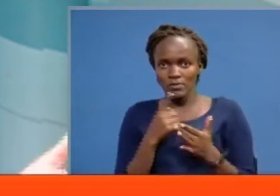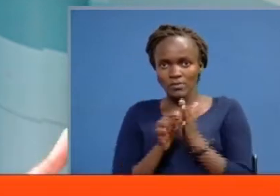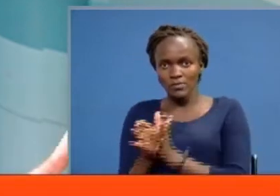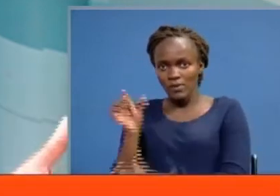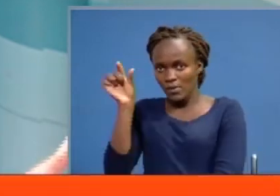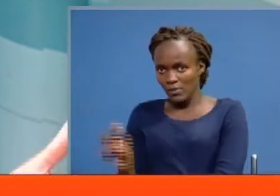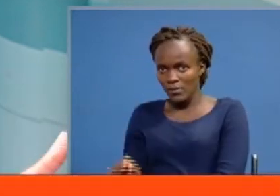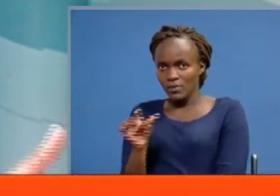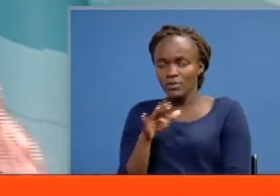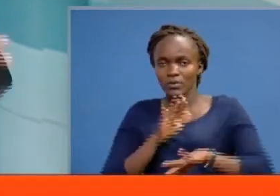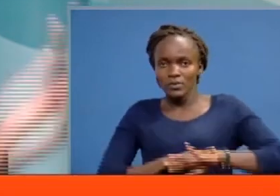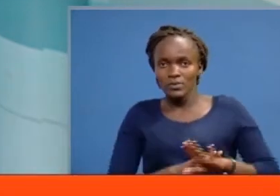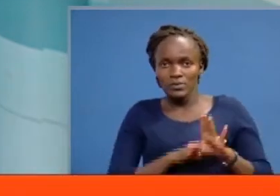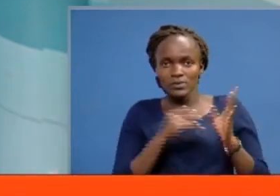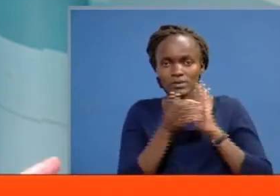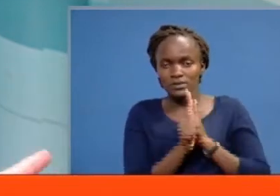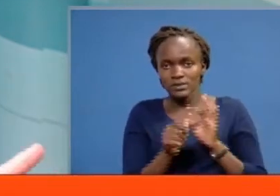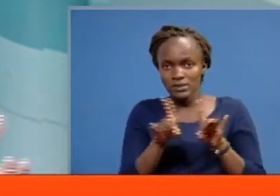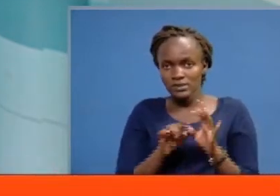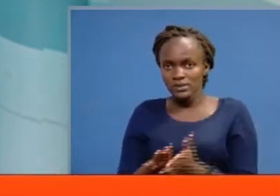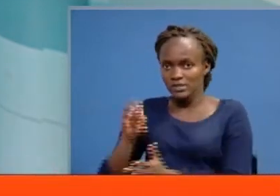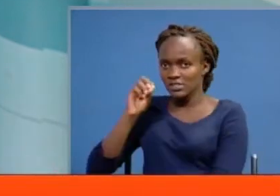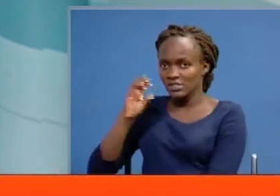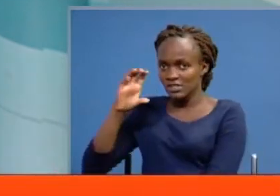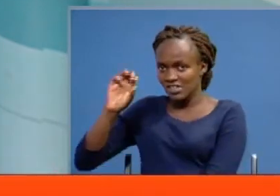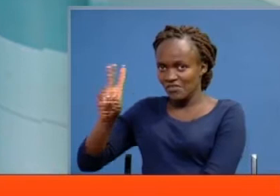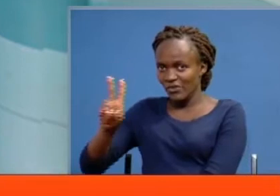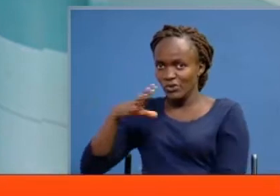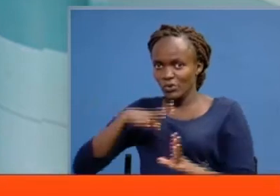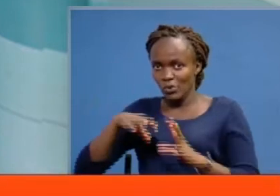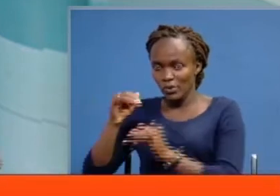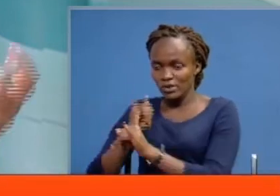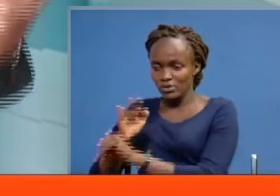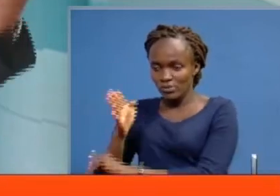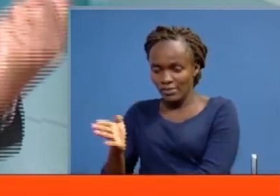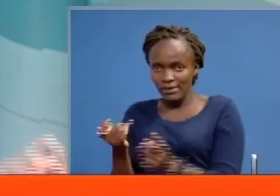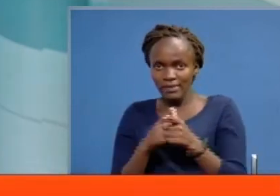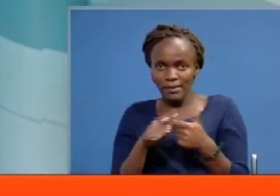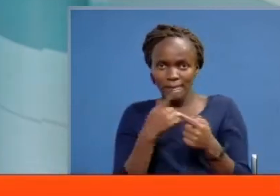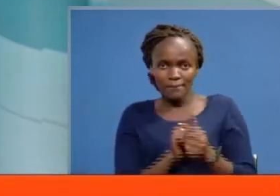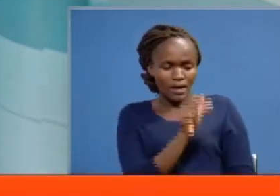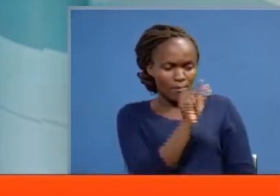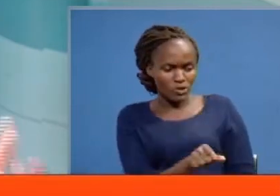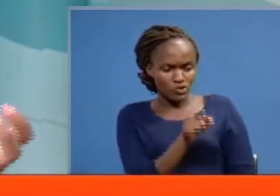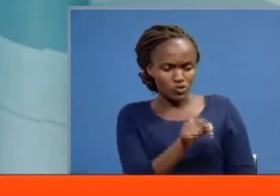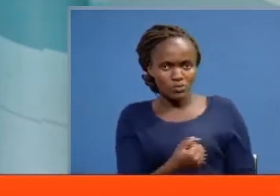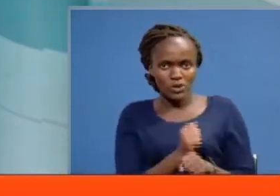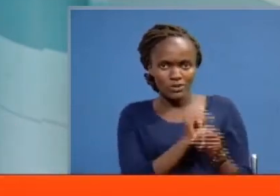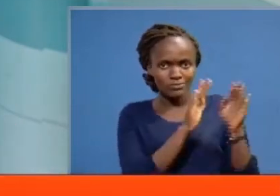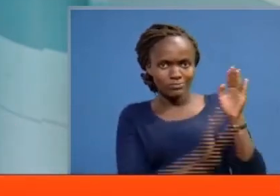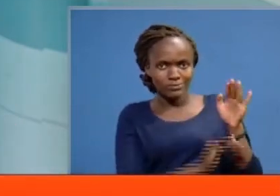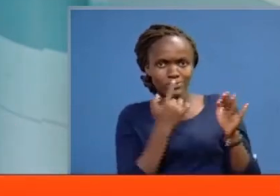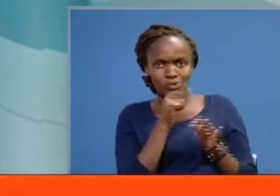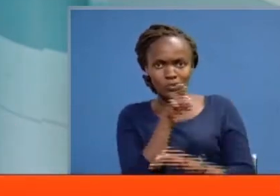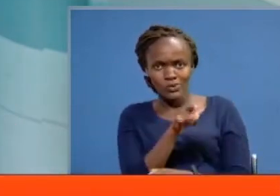can only get you to the door. Your personality, you know, personality trickles down even to who you